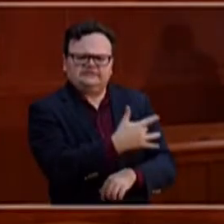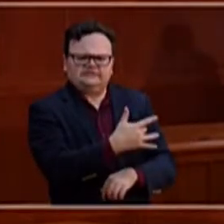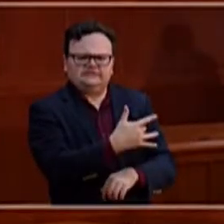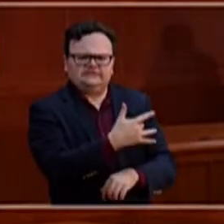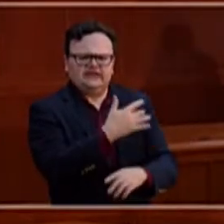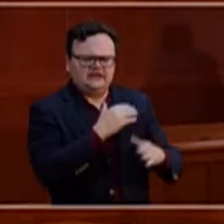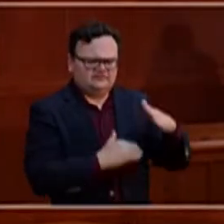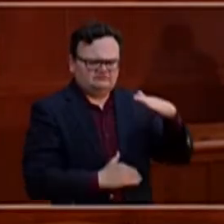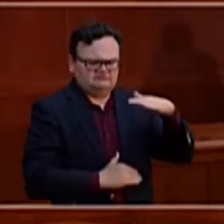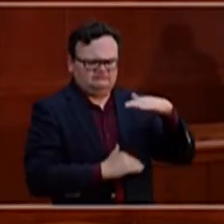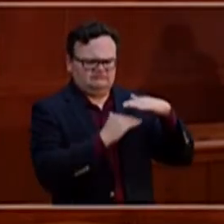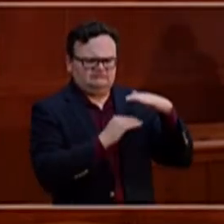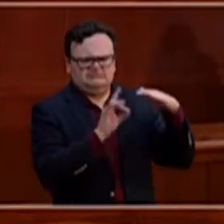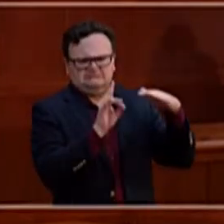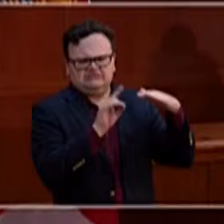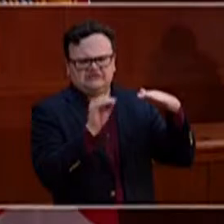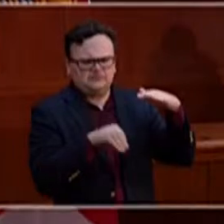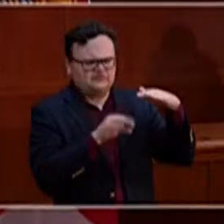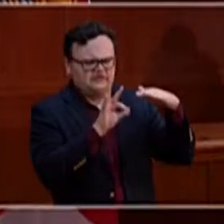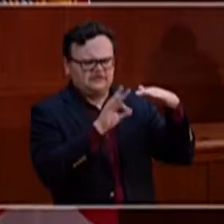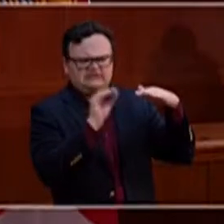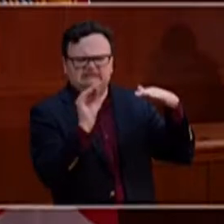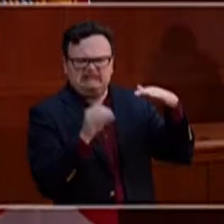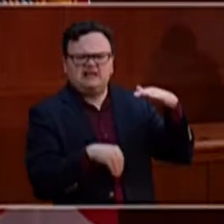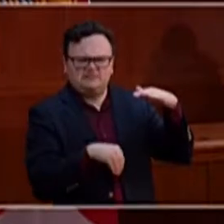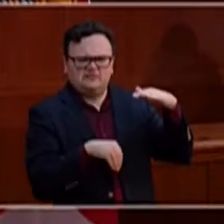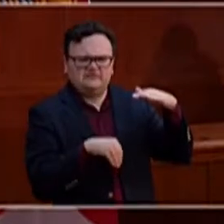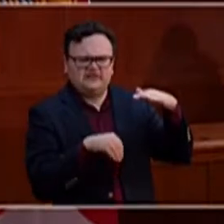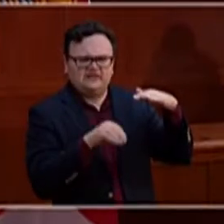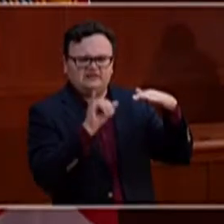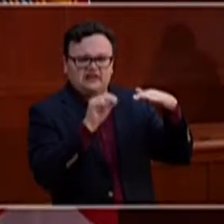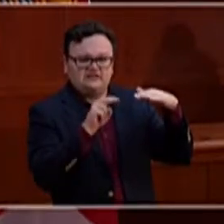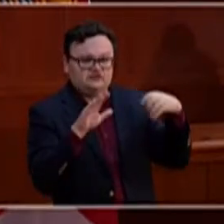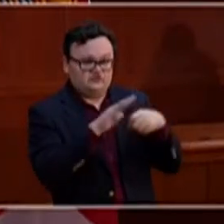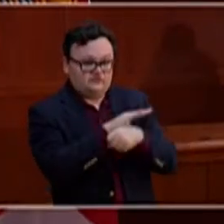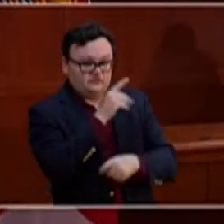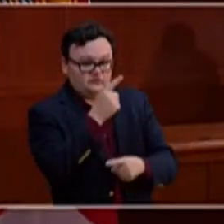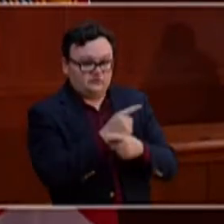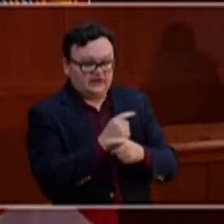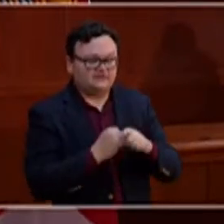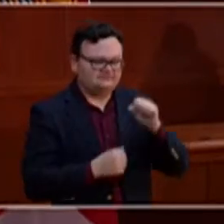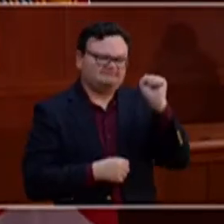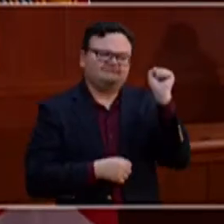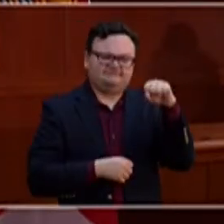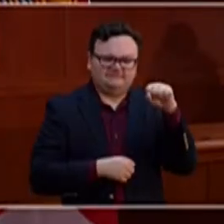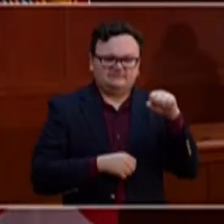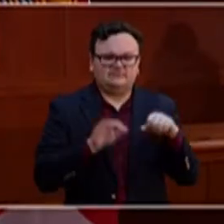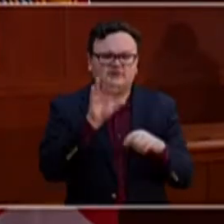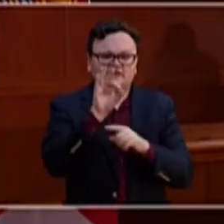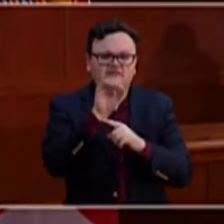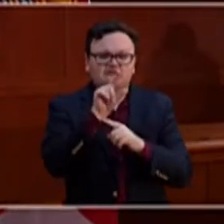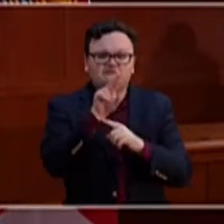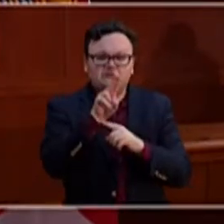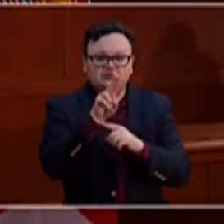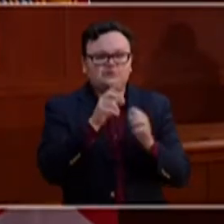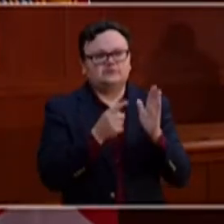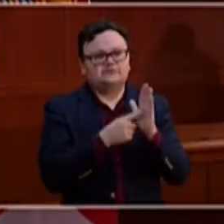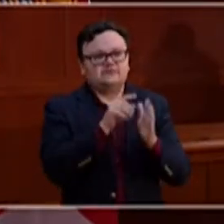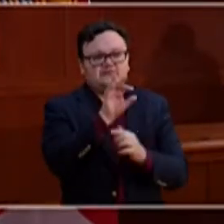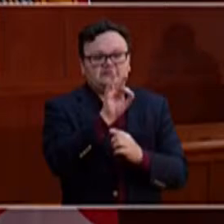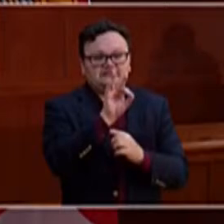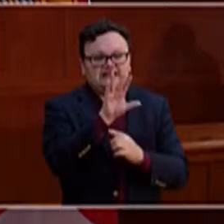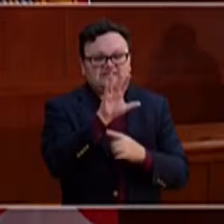That's not uncommon. If you look at most typical influenza seasons for our system, it's 95 to 105% capacity.